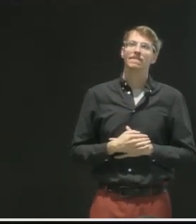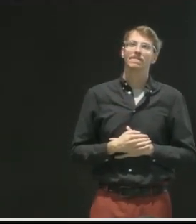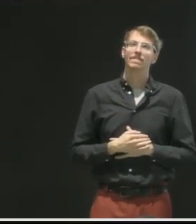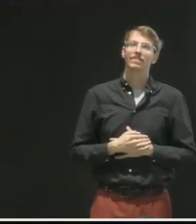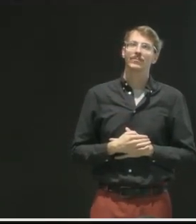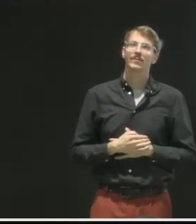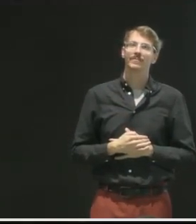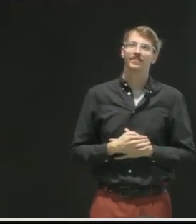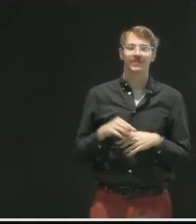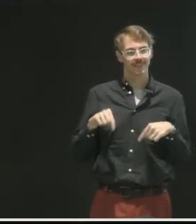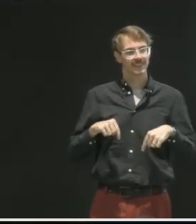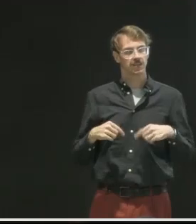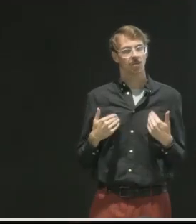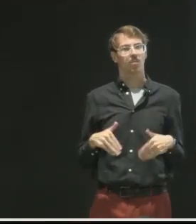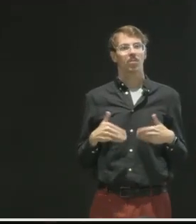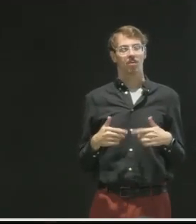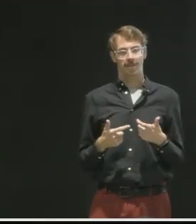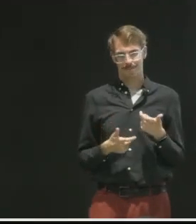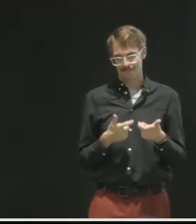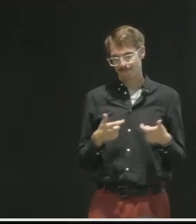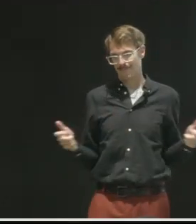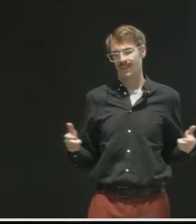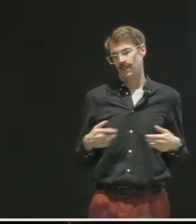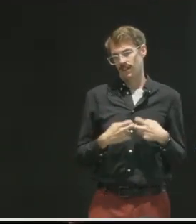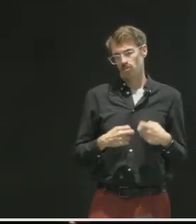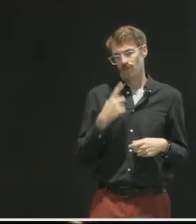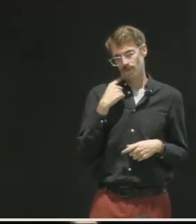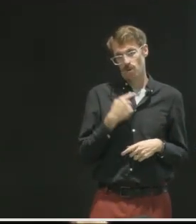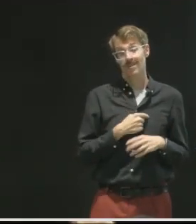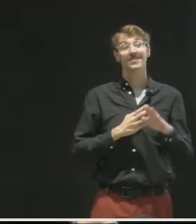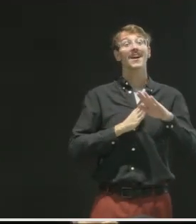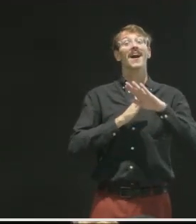big issue for us. And after found the cases, and